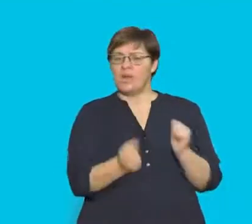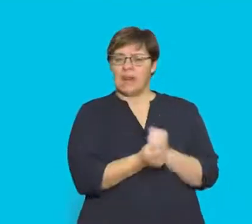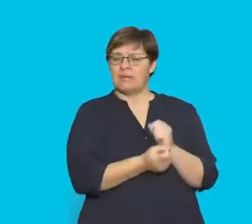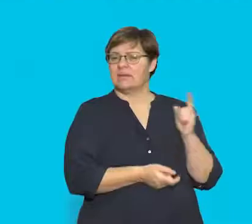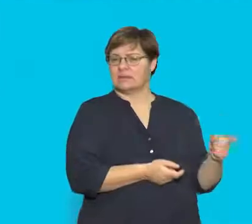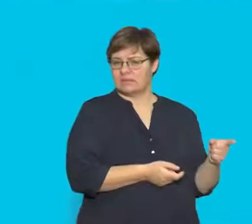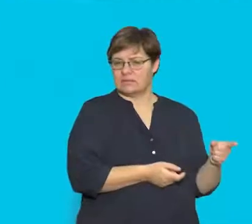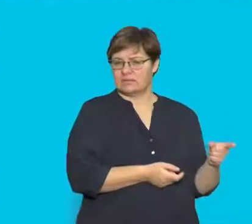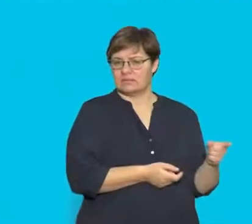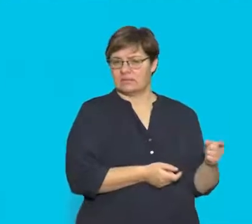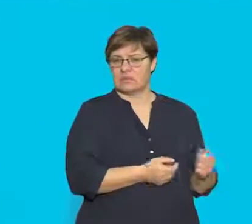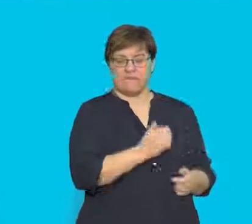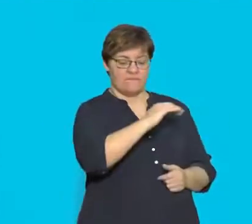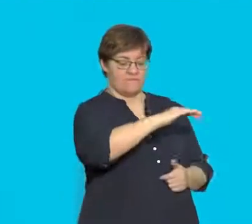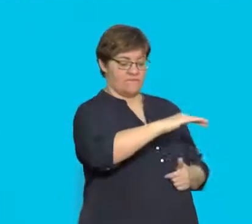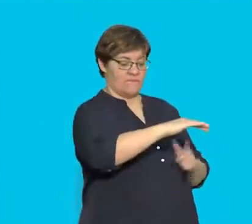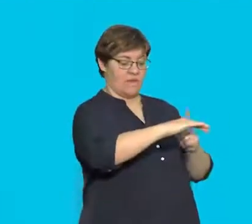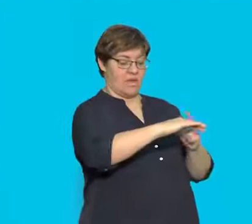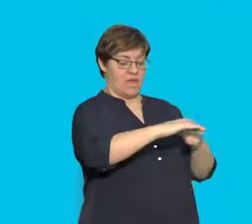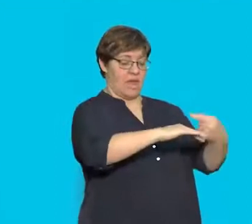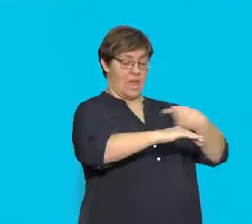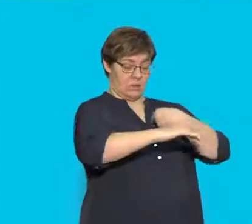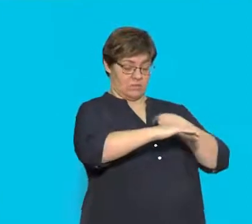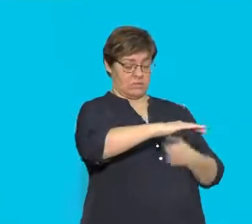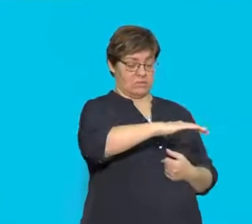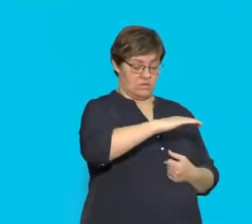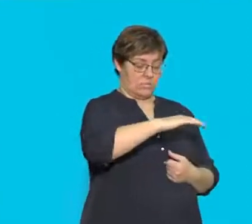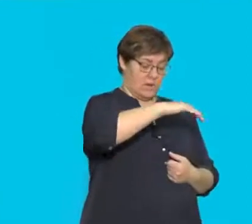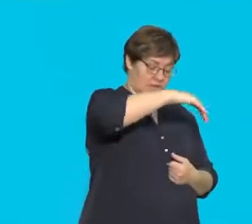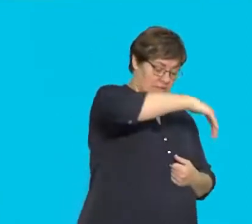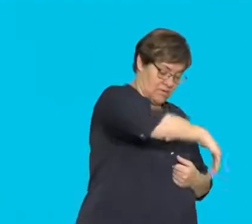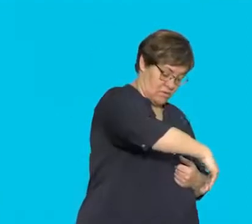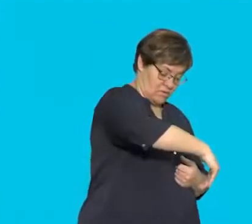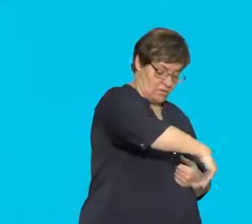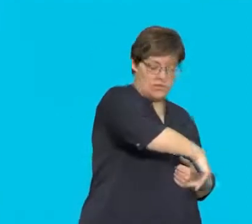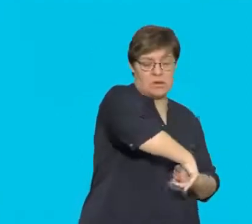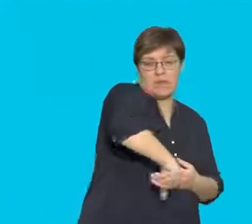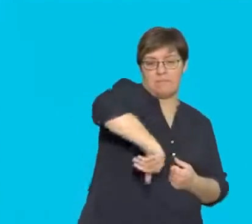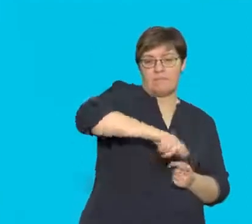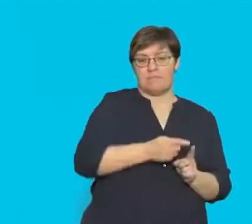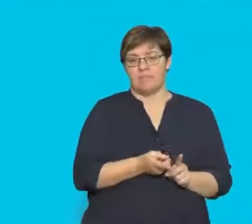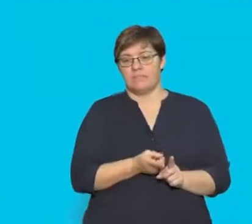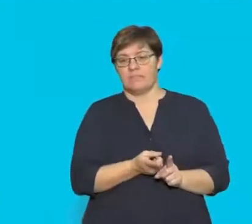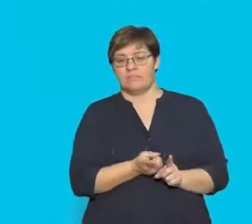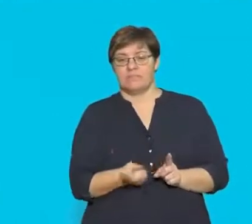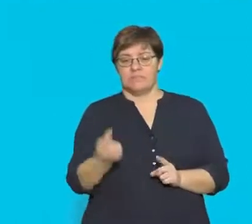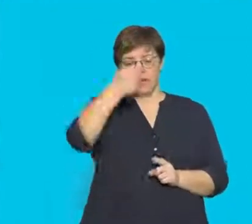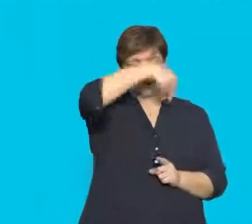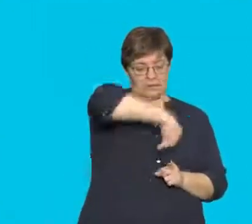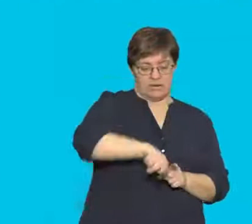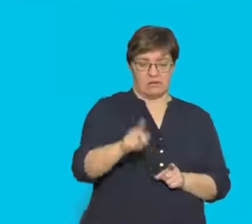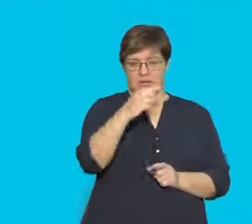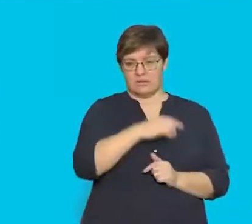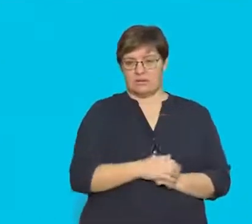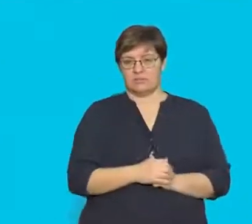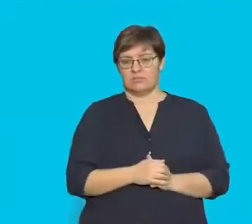this side? We use our right-hand rule, and we say, well, it's going to go down on that side, and it's going to come. It's coming out,